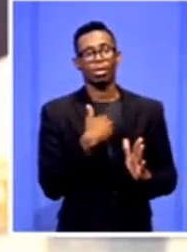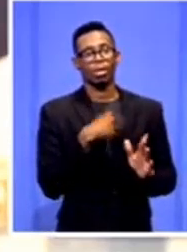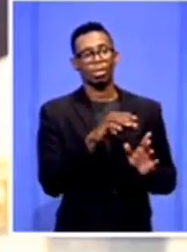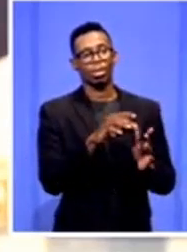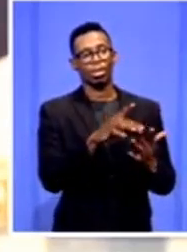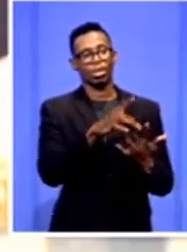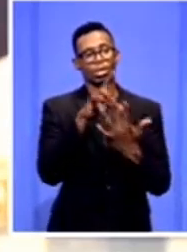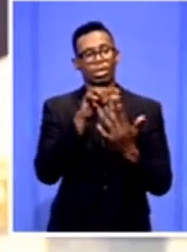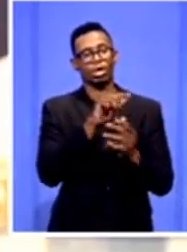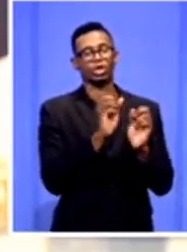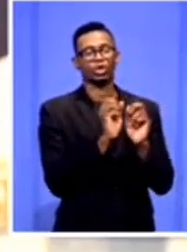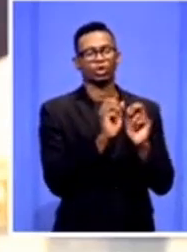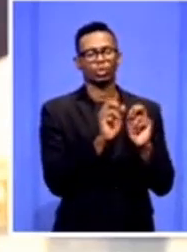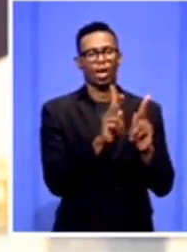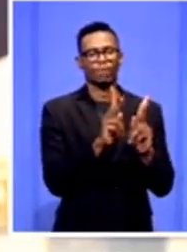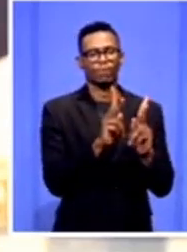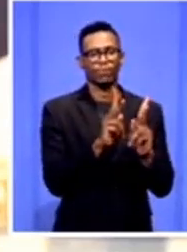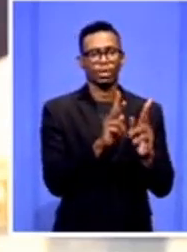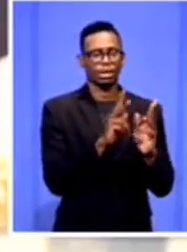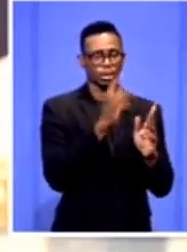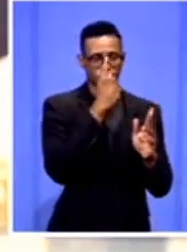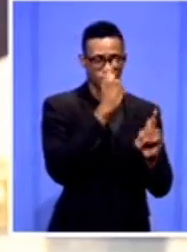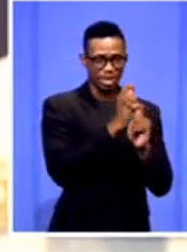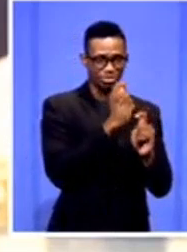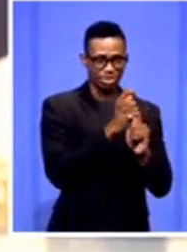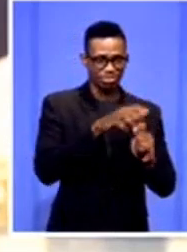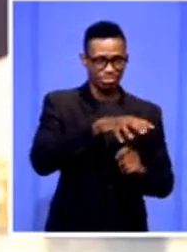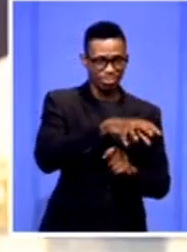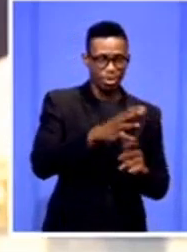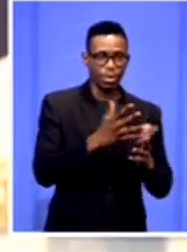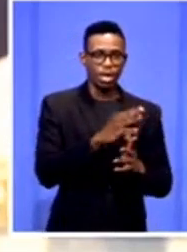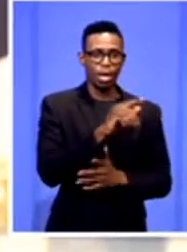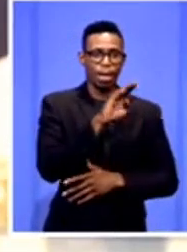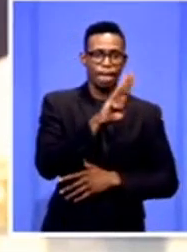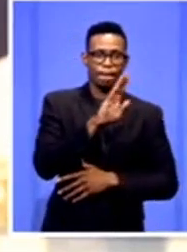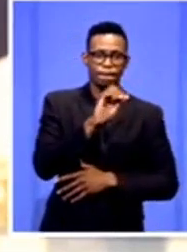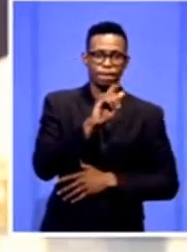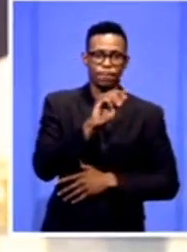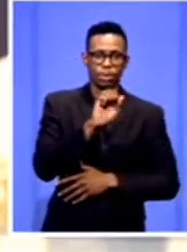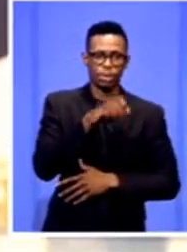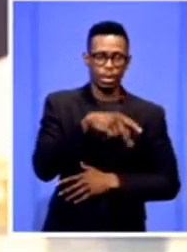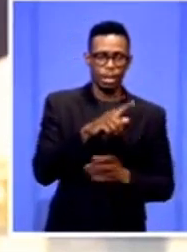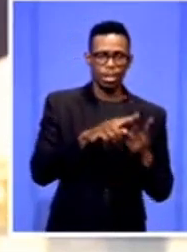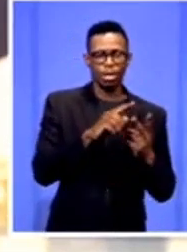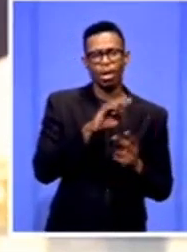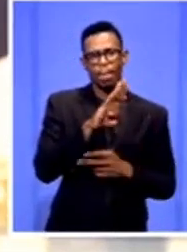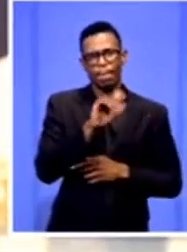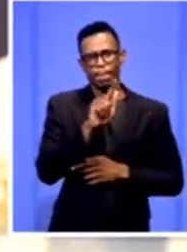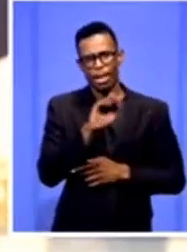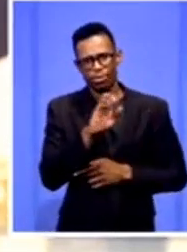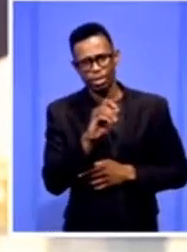Botshabelo, Zalston, Oppermansronde, Bellefontaine, Vrede,